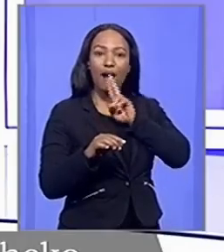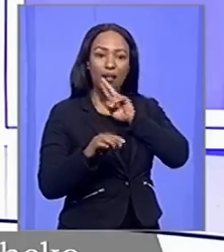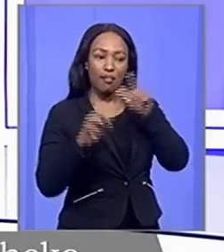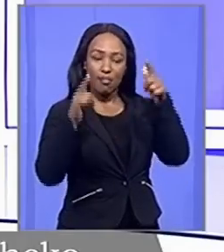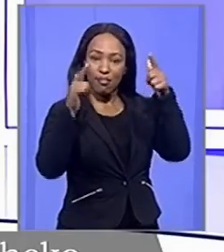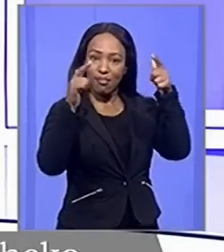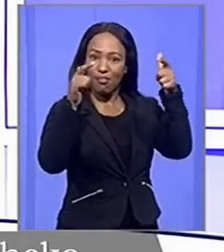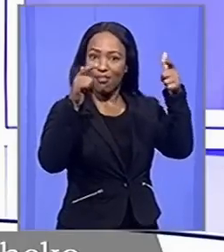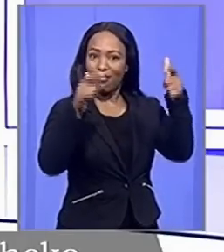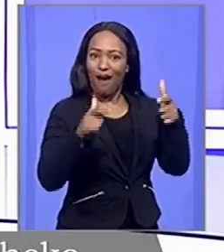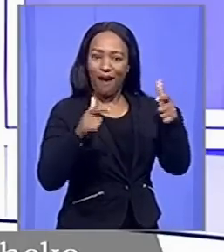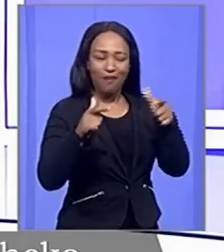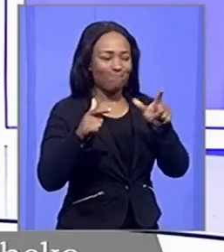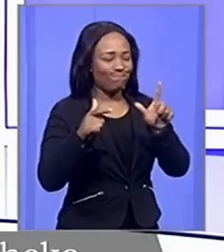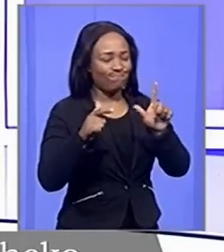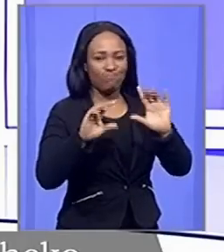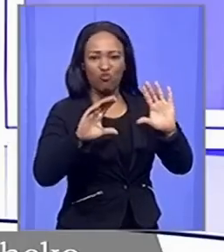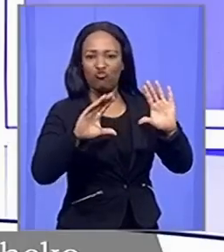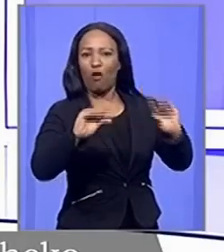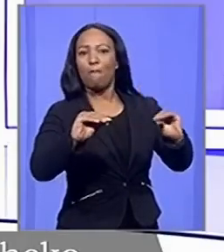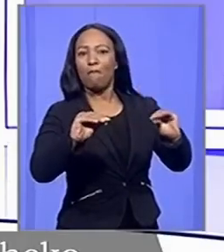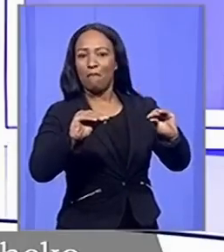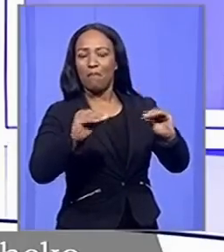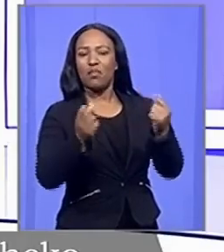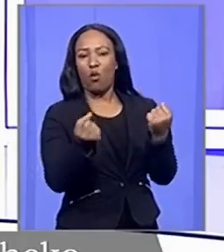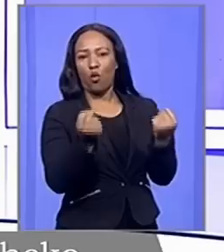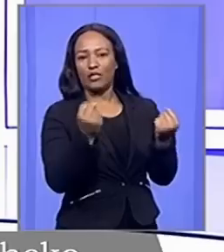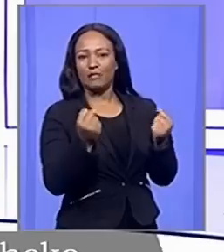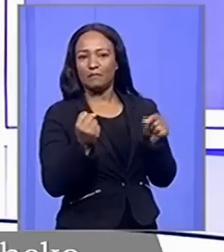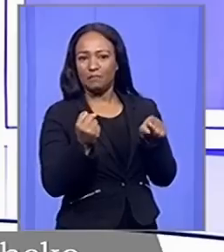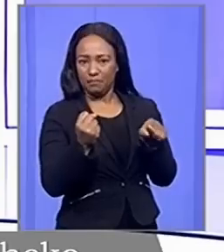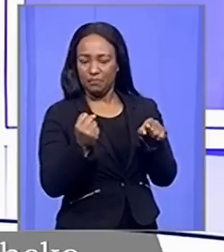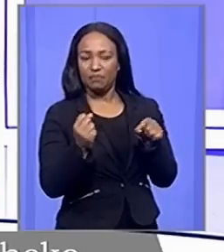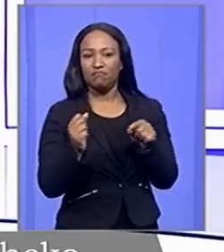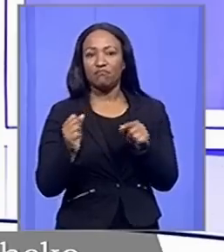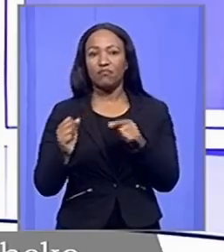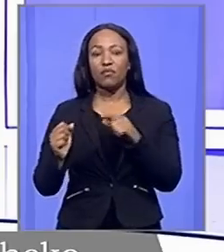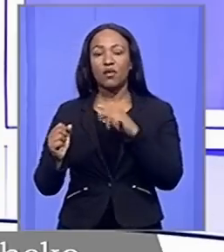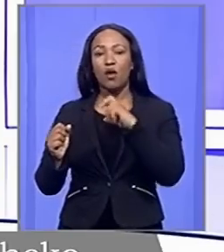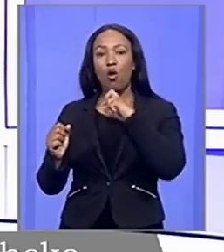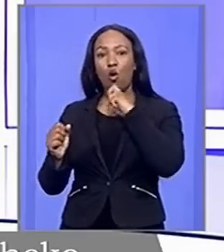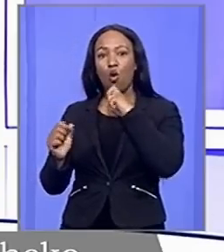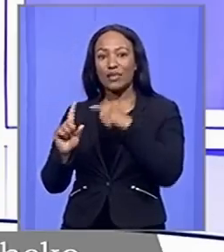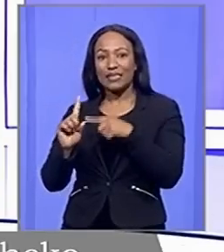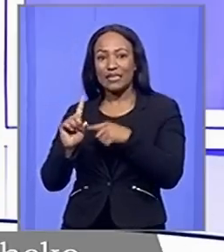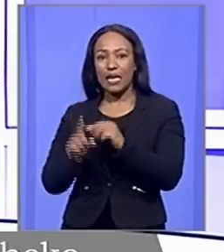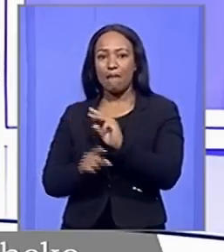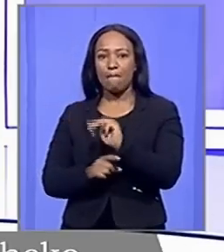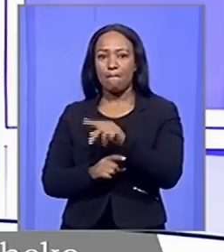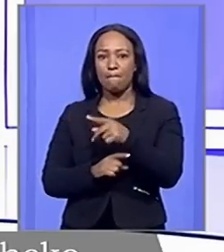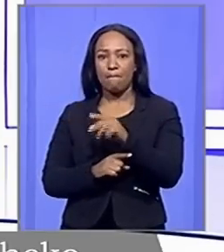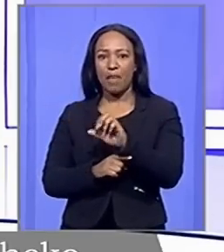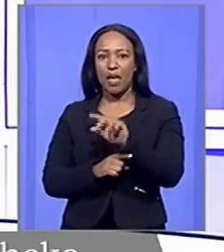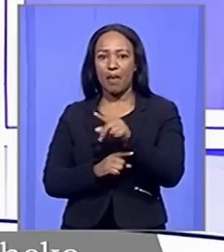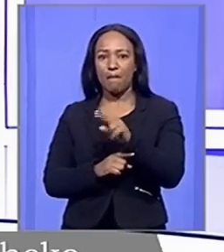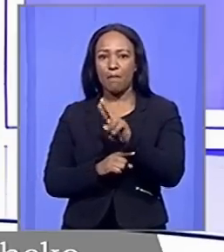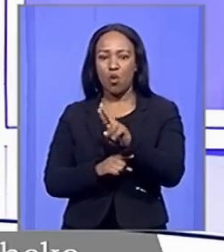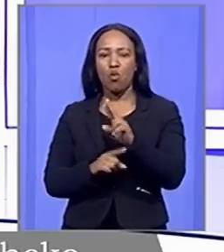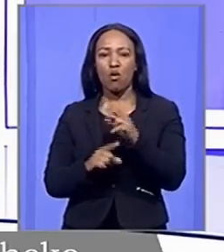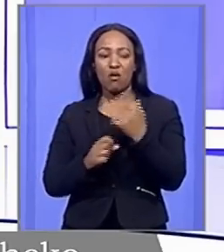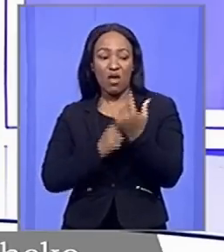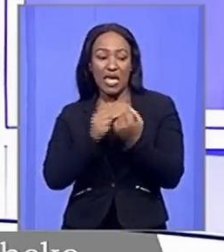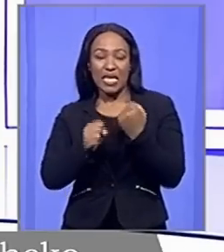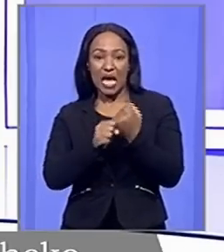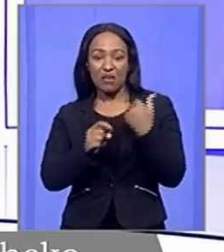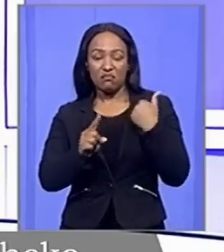Mphephu Ramapulane bjalo ka kgoši kgorotsheko ya molaotheo. Kgošigatšana Mphephu ke mengwaga ga bjale a lwela setulo sa